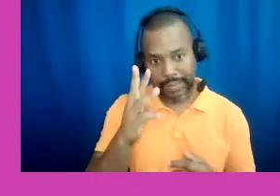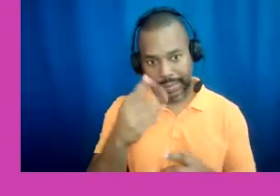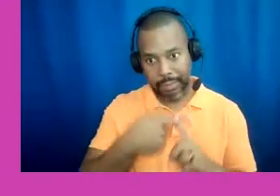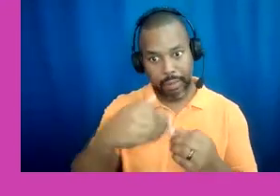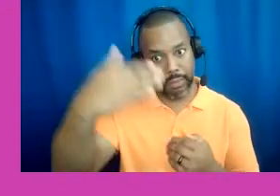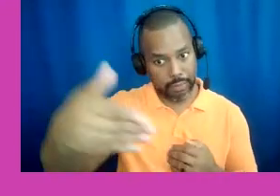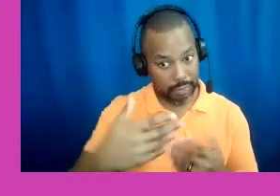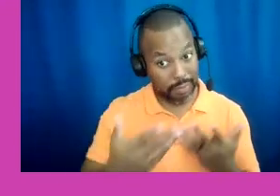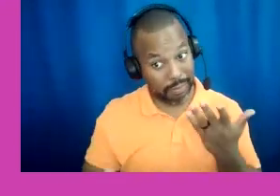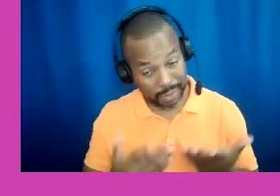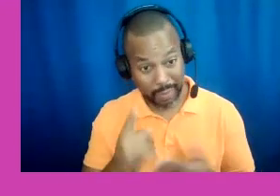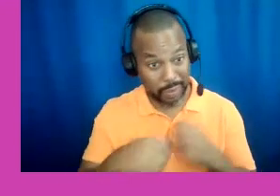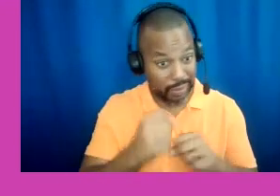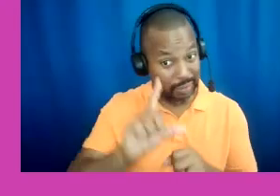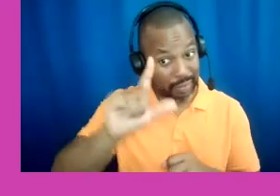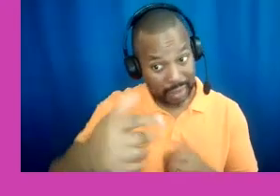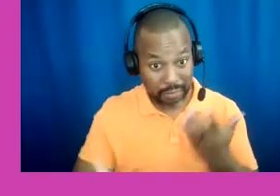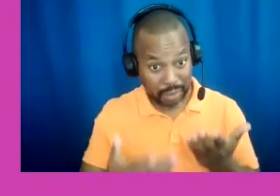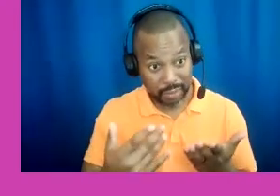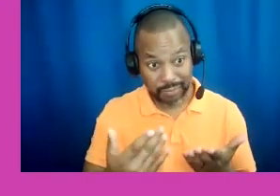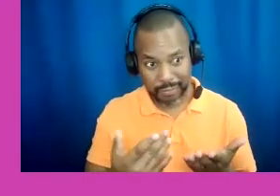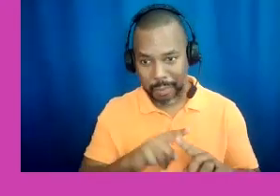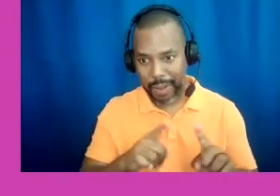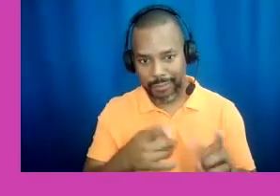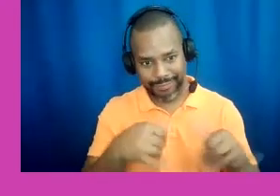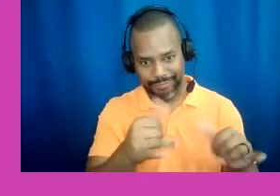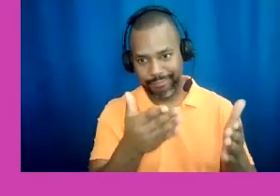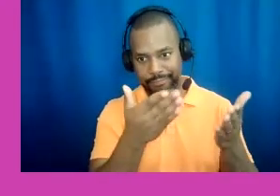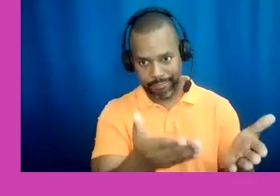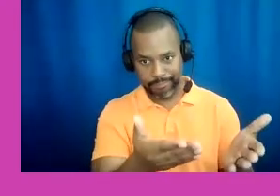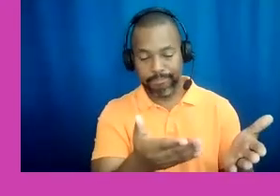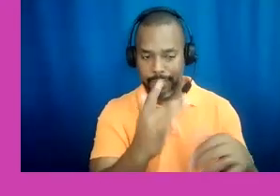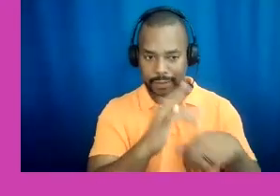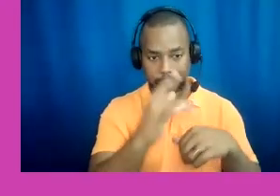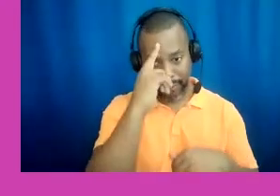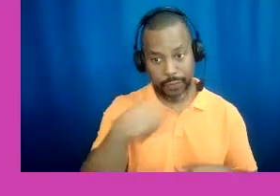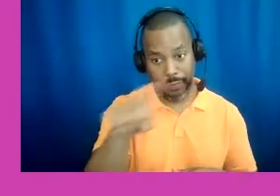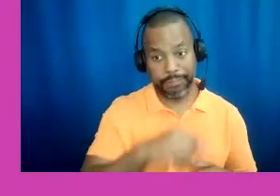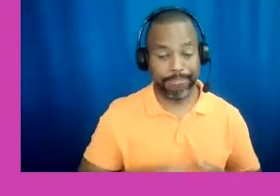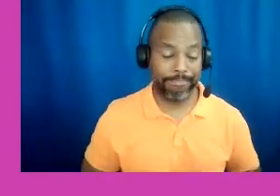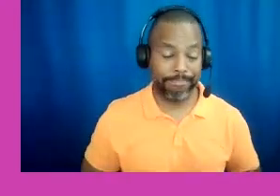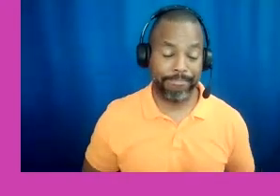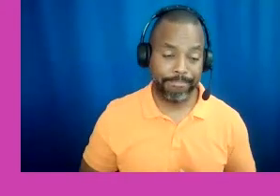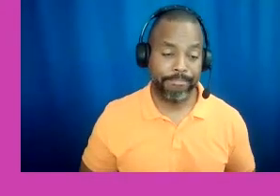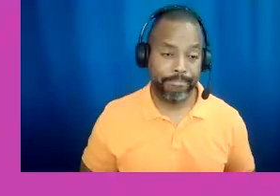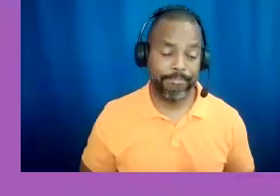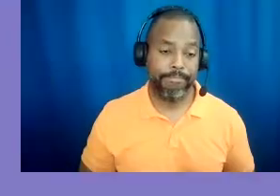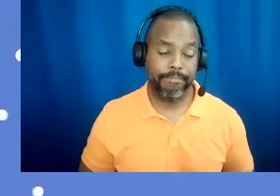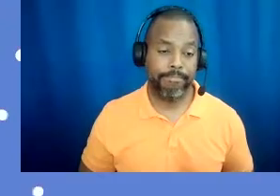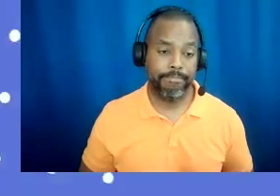might need it a year from now. Just always know that this is something that is available to you.